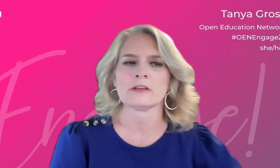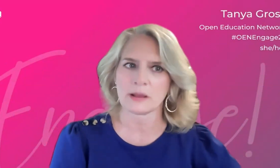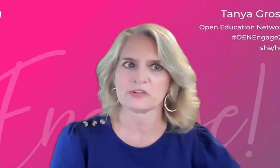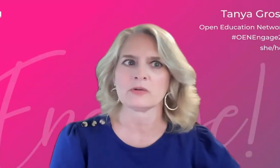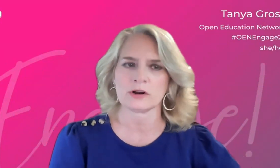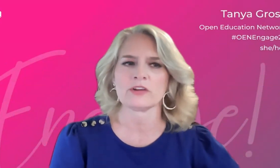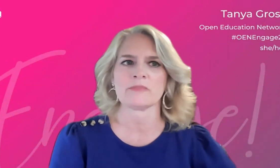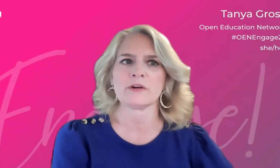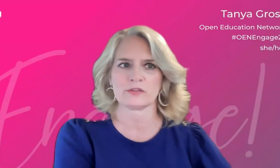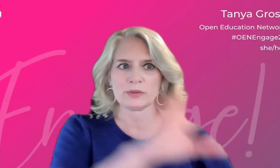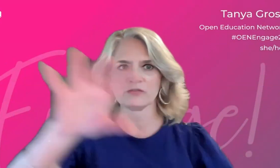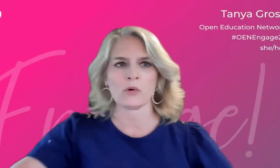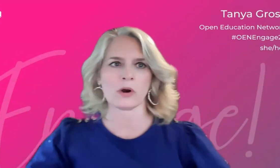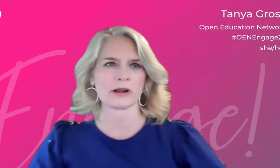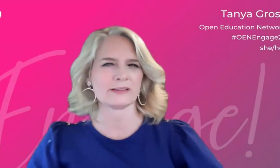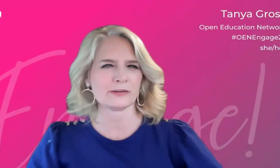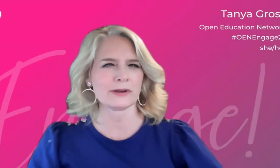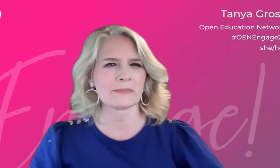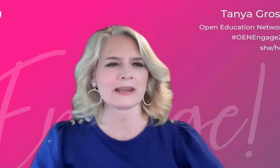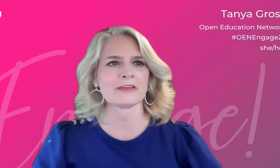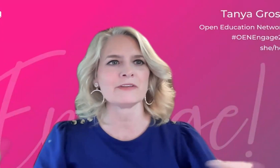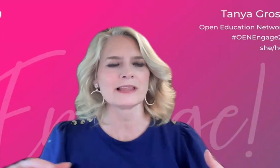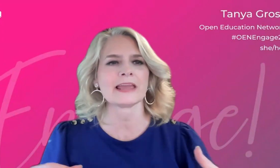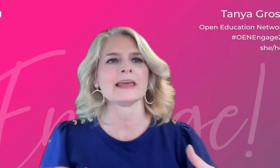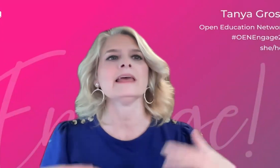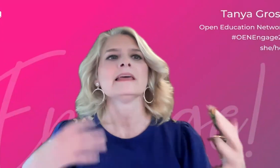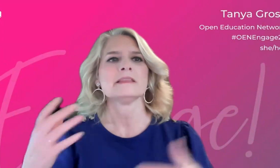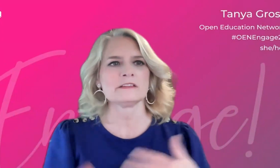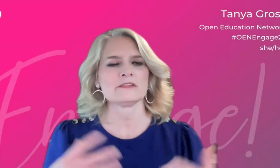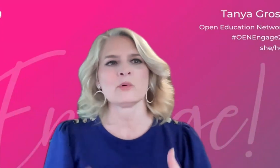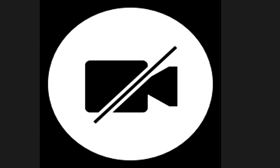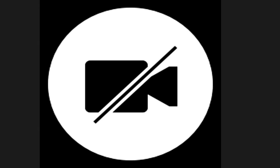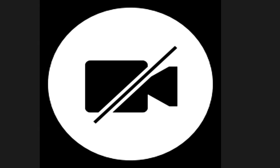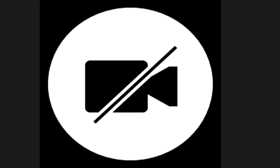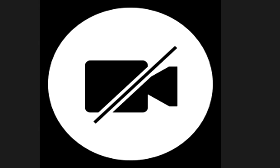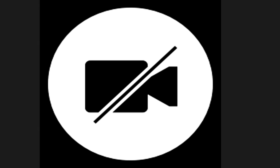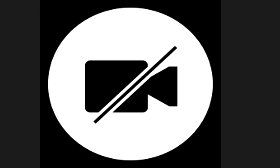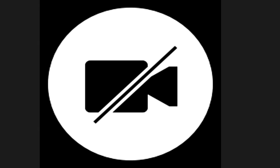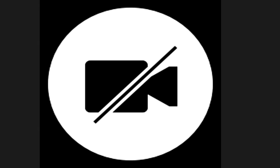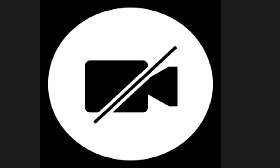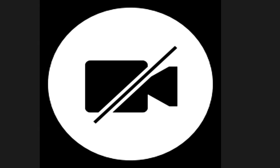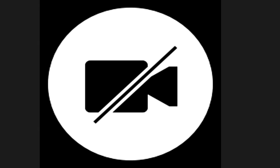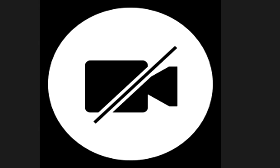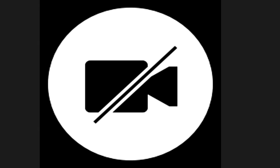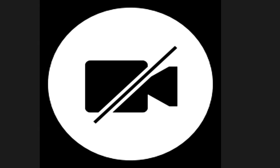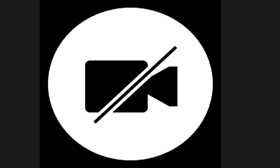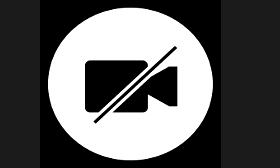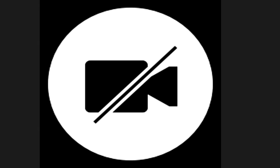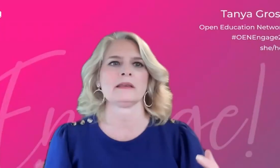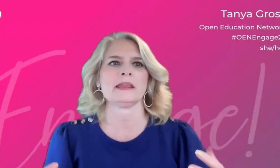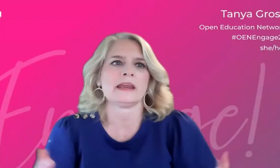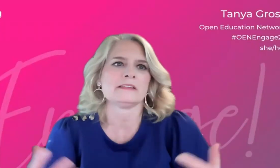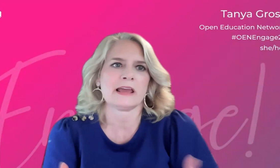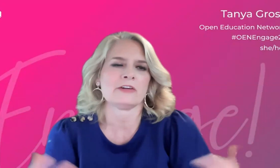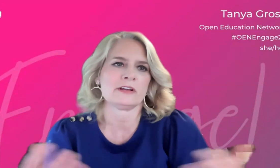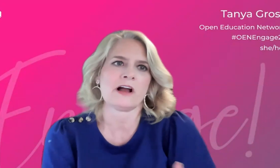the adoption workshop first before. Do you know what I mean? I feel like this is more about transforming curriculum